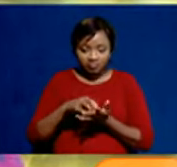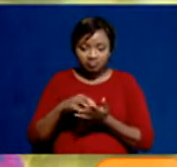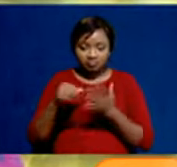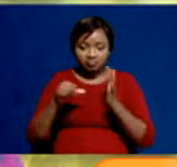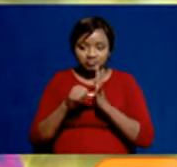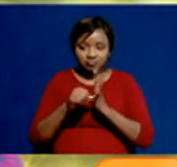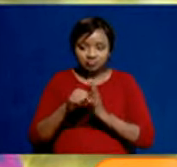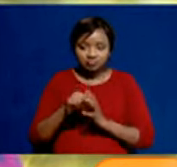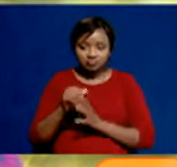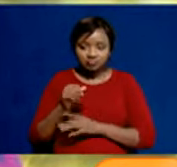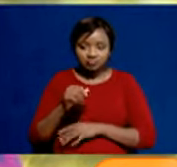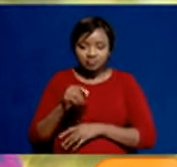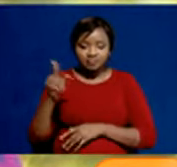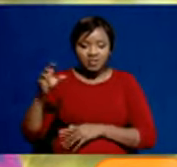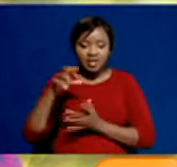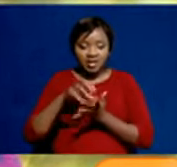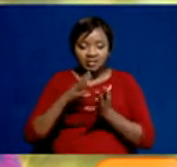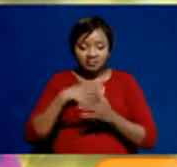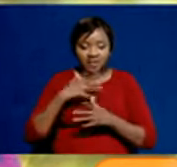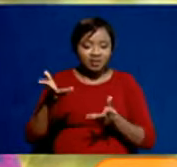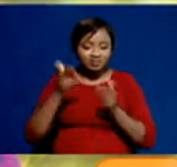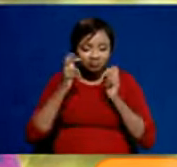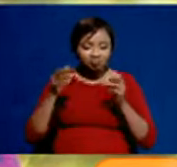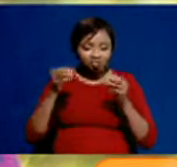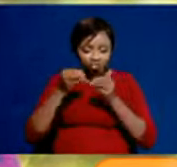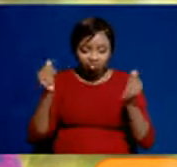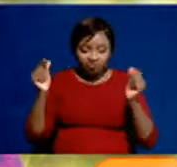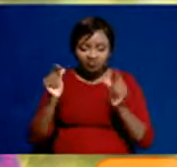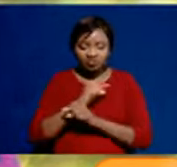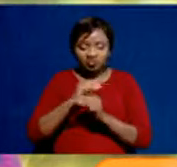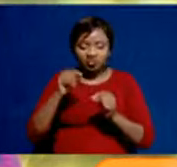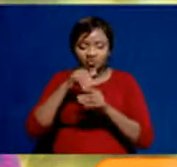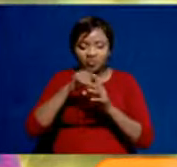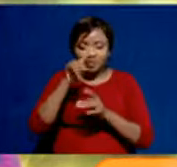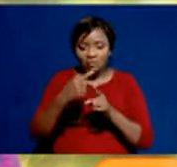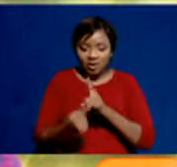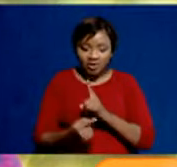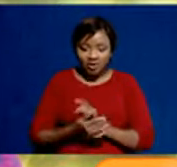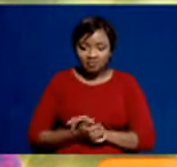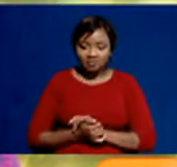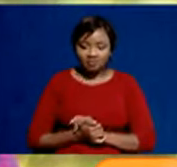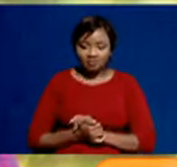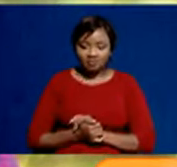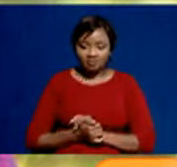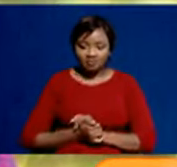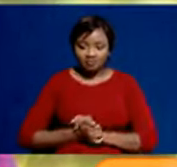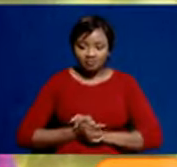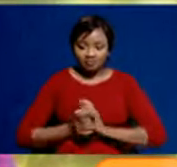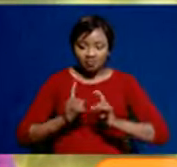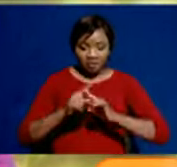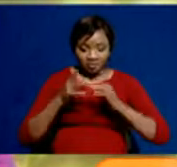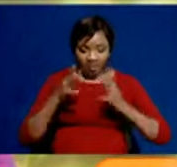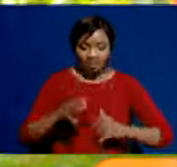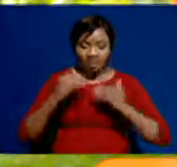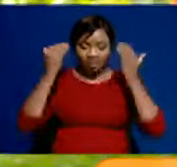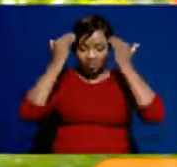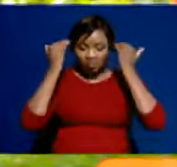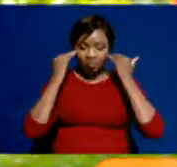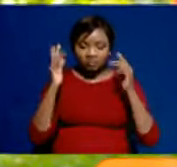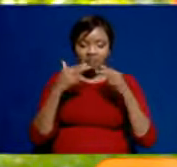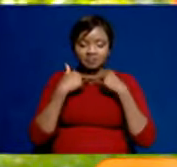I was heard within a year. Within a year and a half, even the appeal had been heard. Now the court has told it's